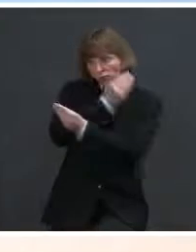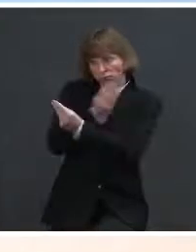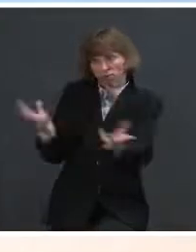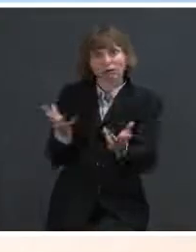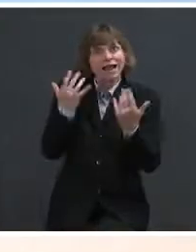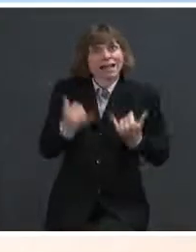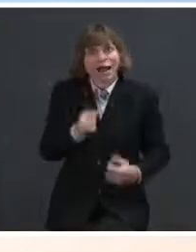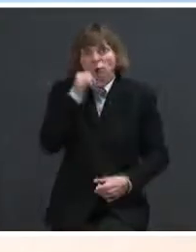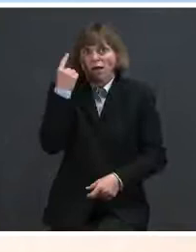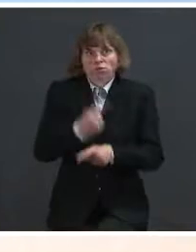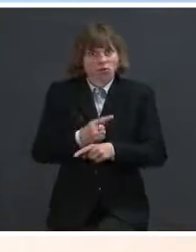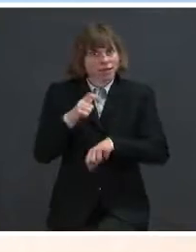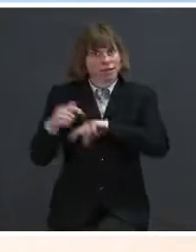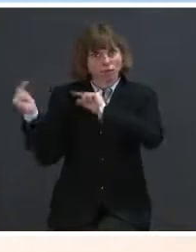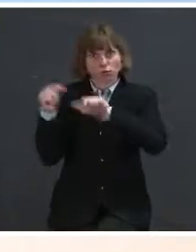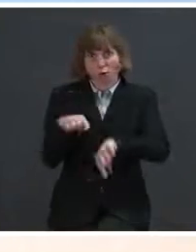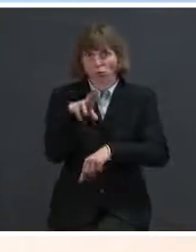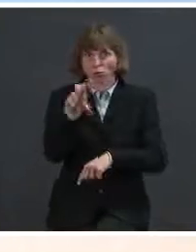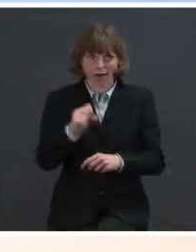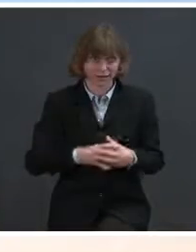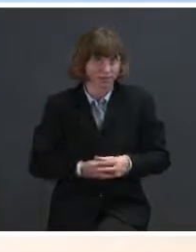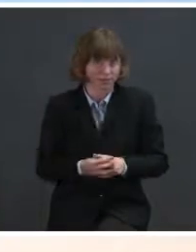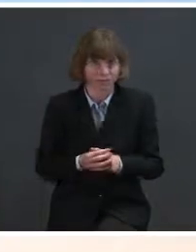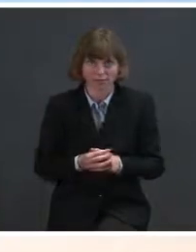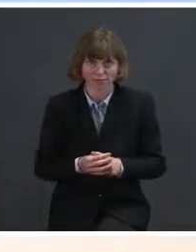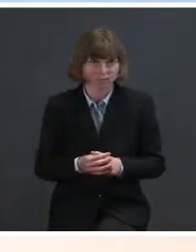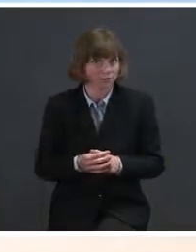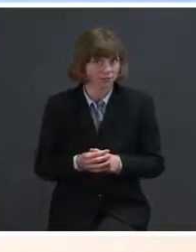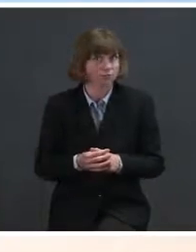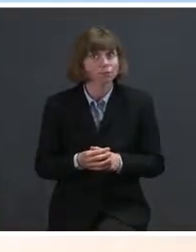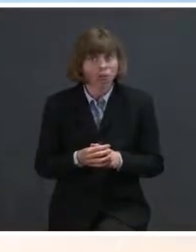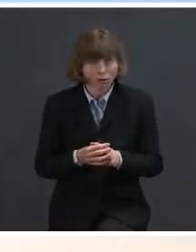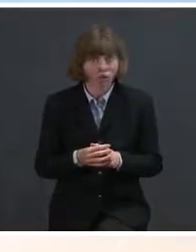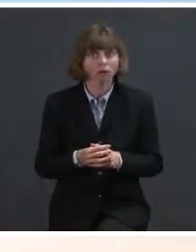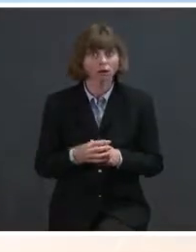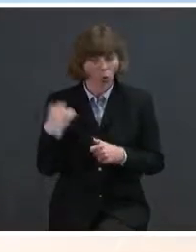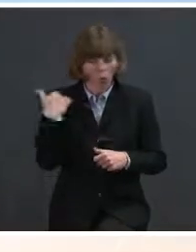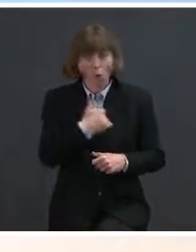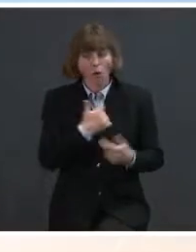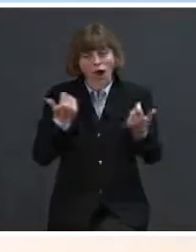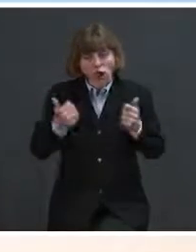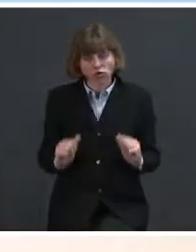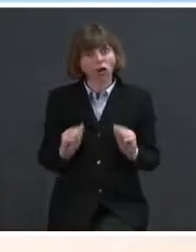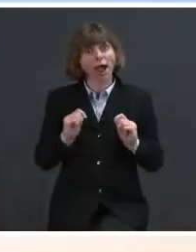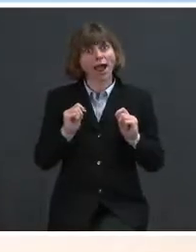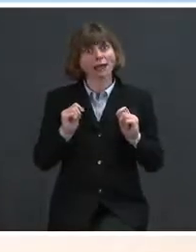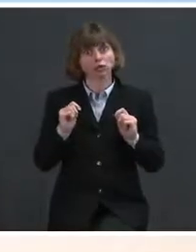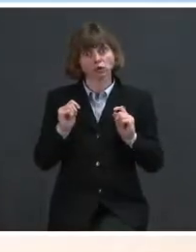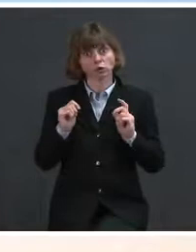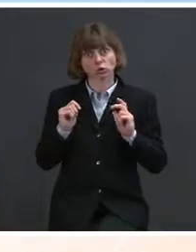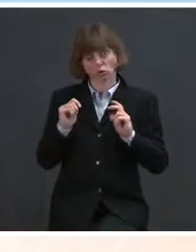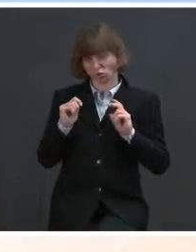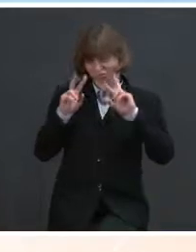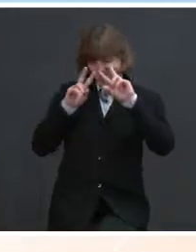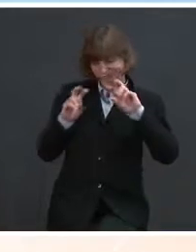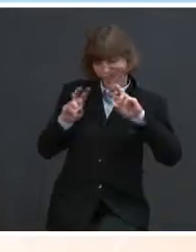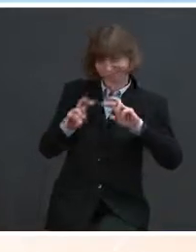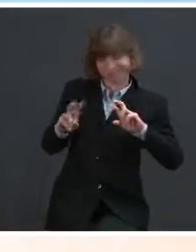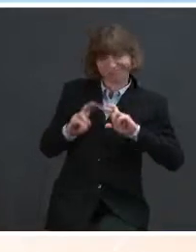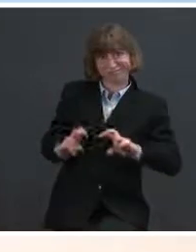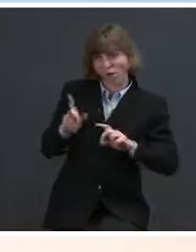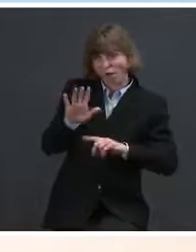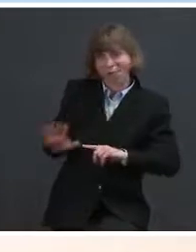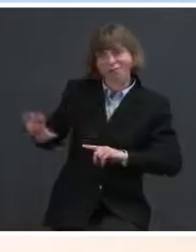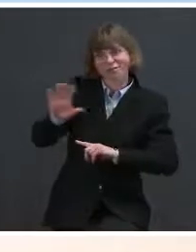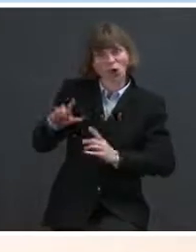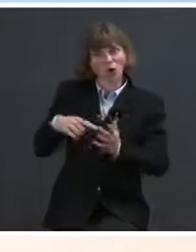with a circumstance in which we have to build the capacity to be able to assess the asylum claims of individuals who arrive here,